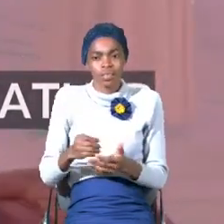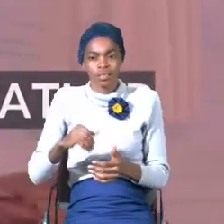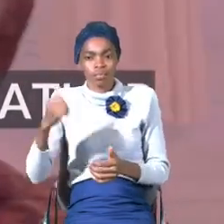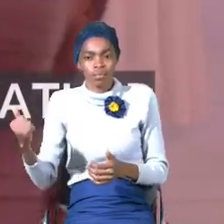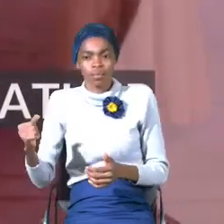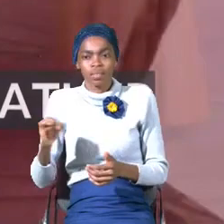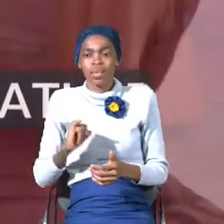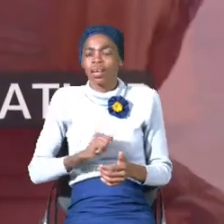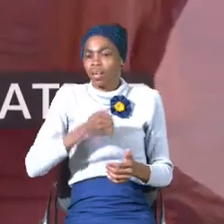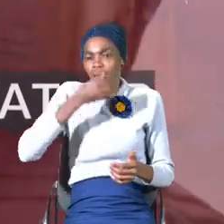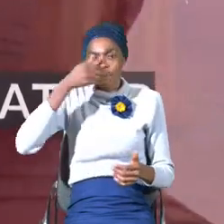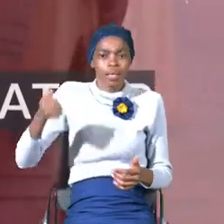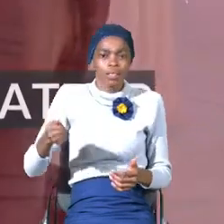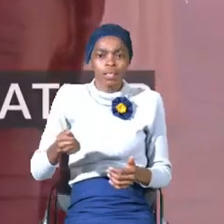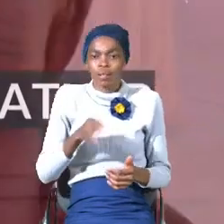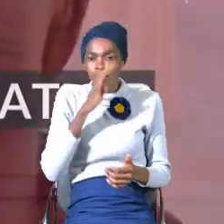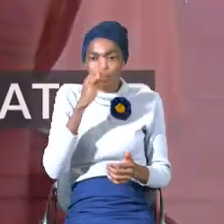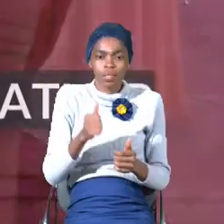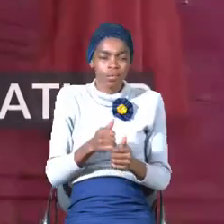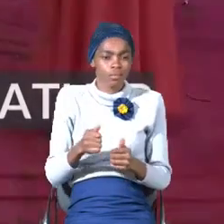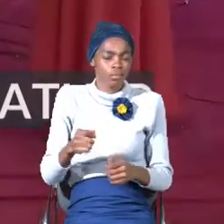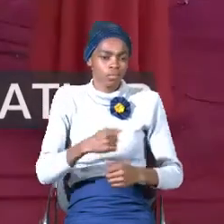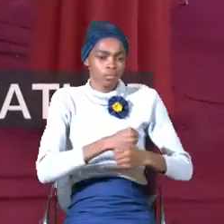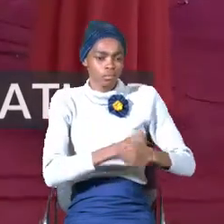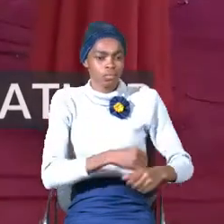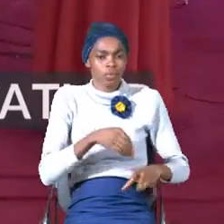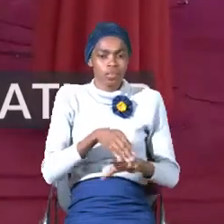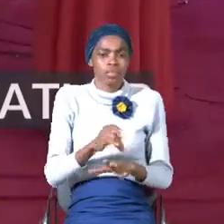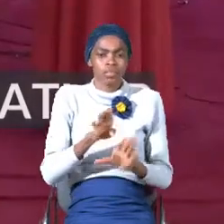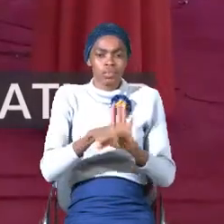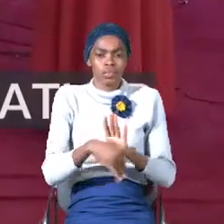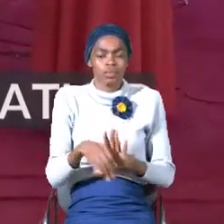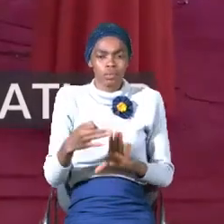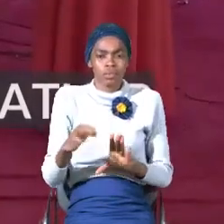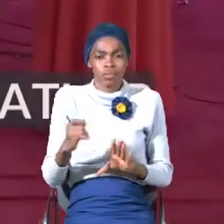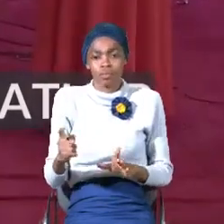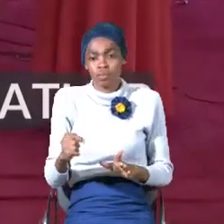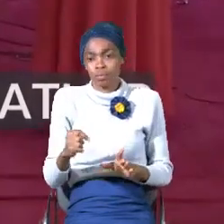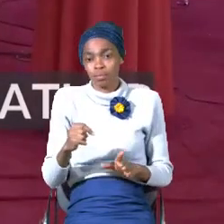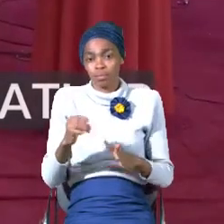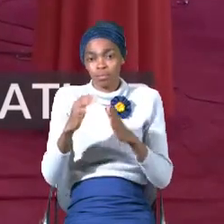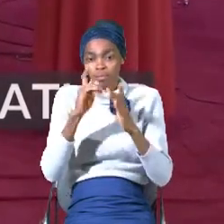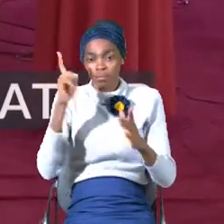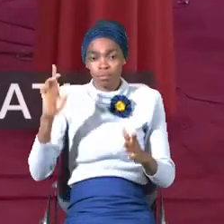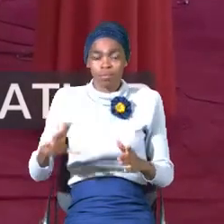doorkeeper in the house of my God than to stand with sinners and scoffers.